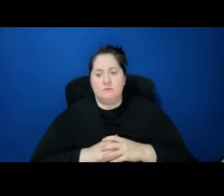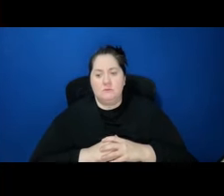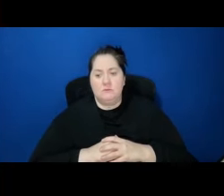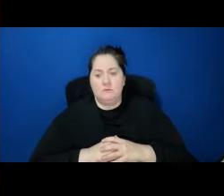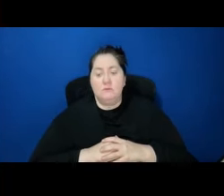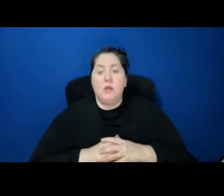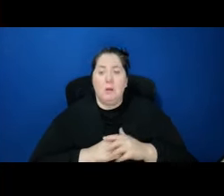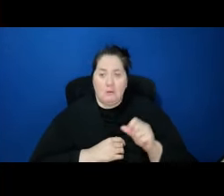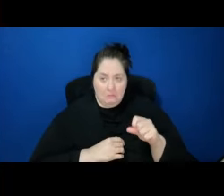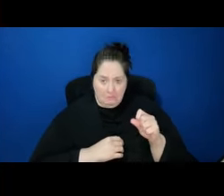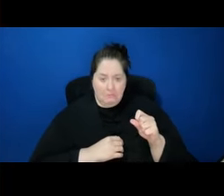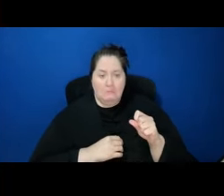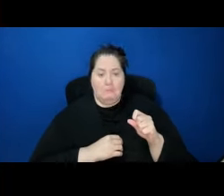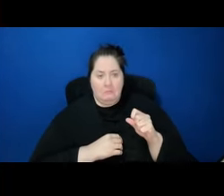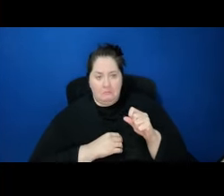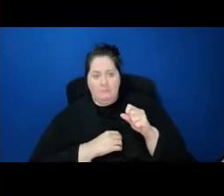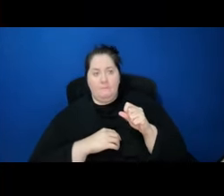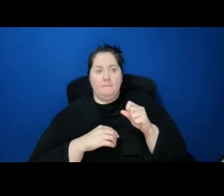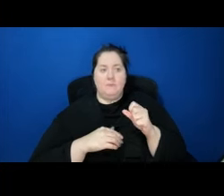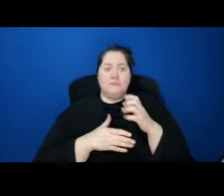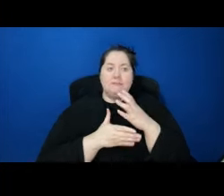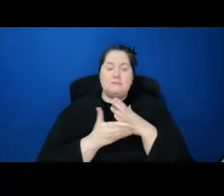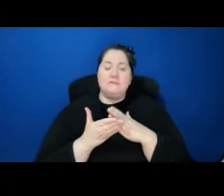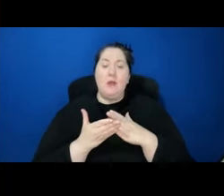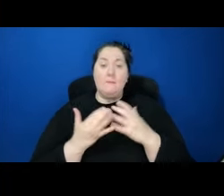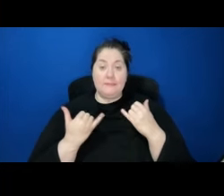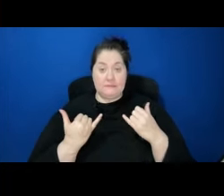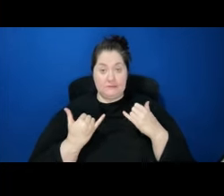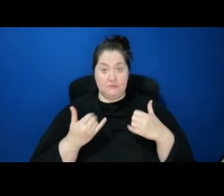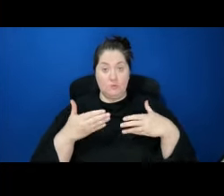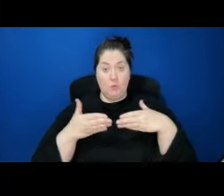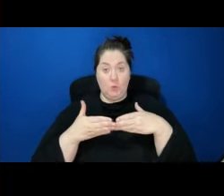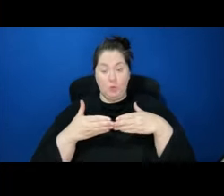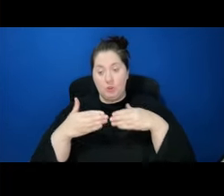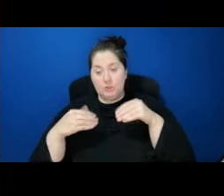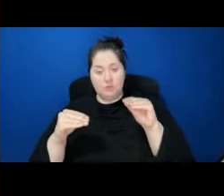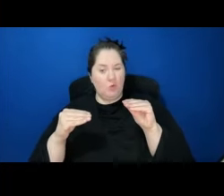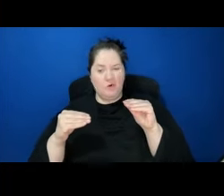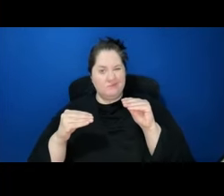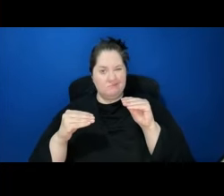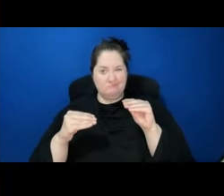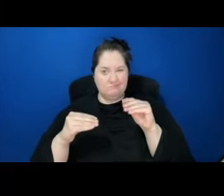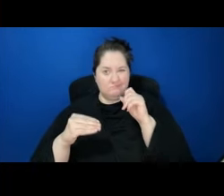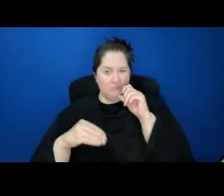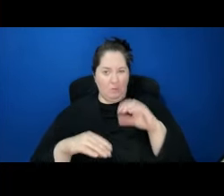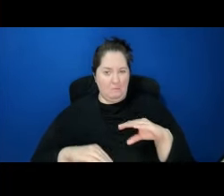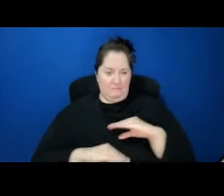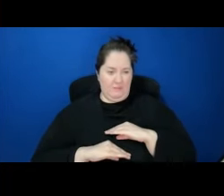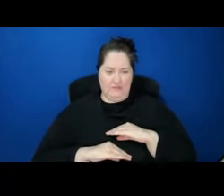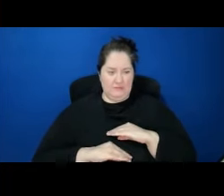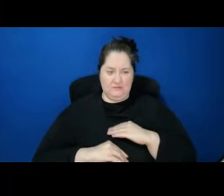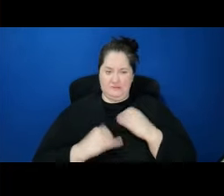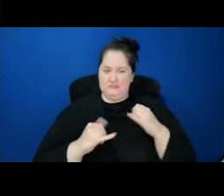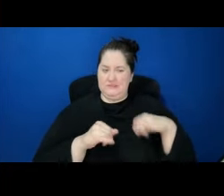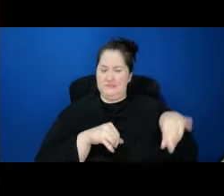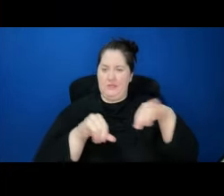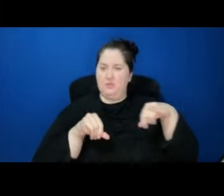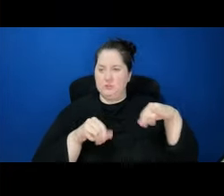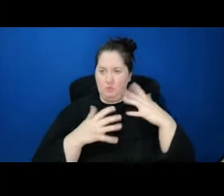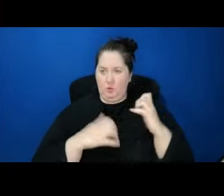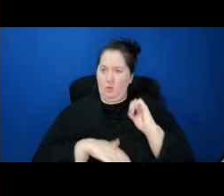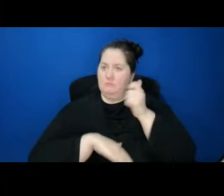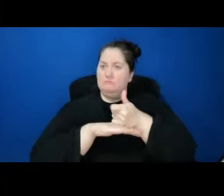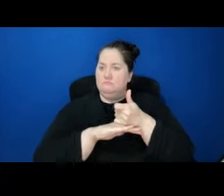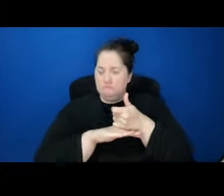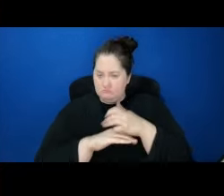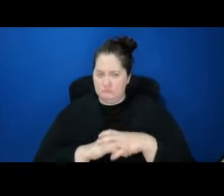Yes, there are some, there are some existing corner stores that don't meet the existing standards that standards exist